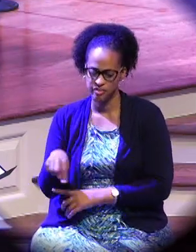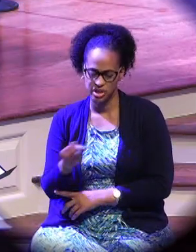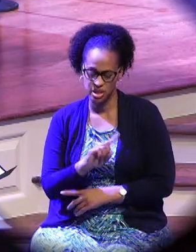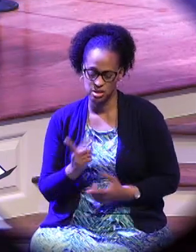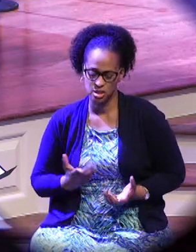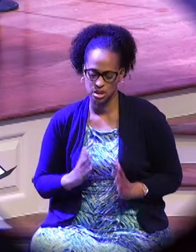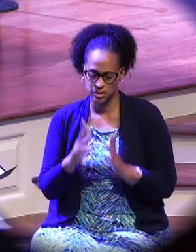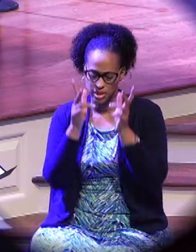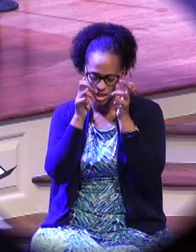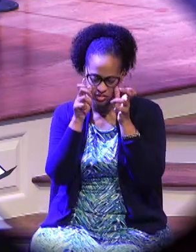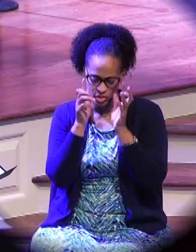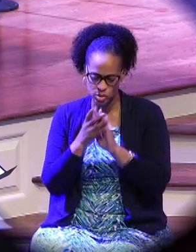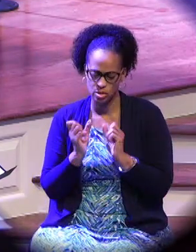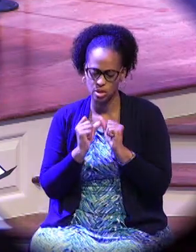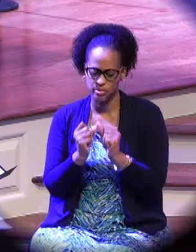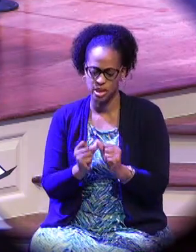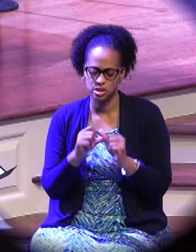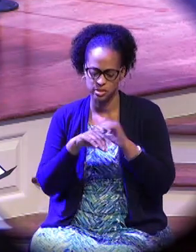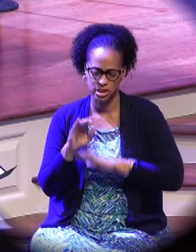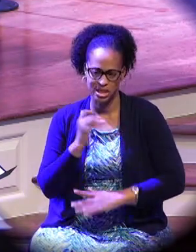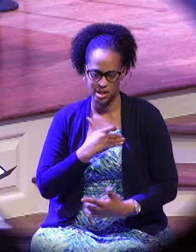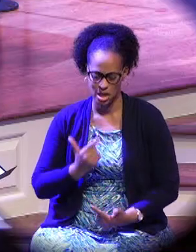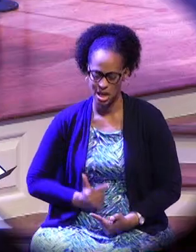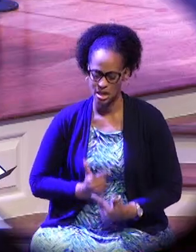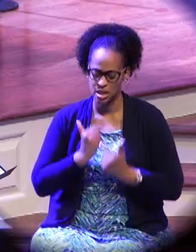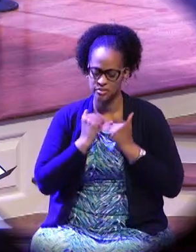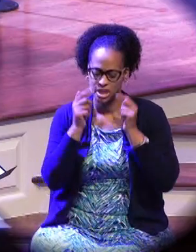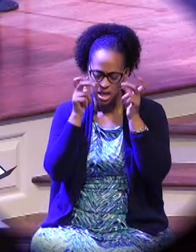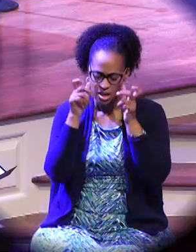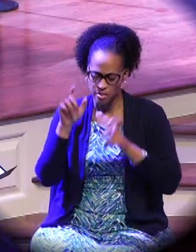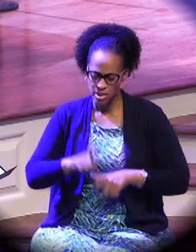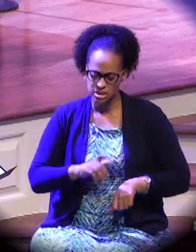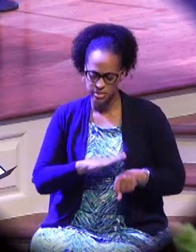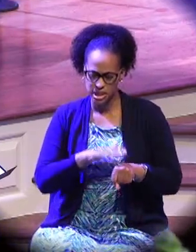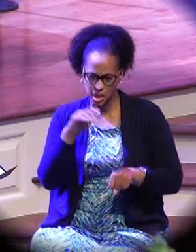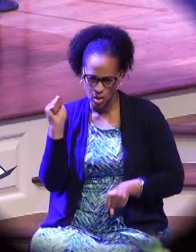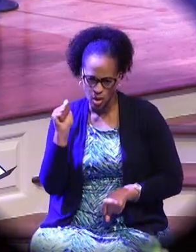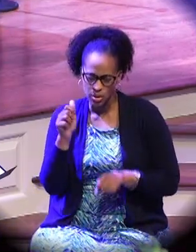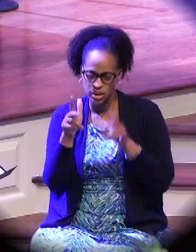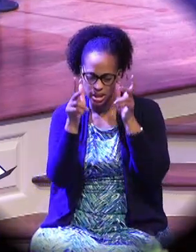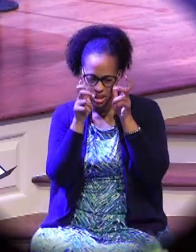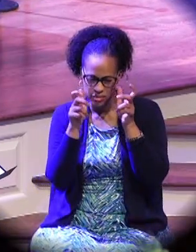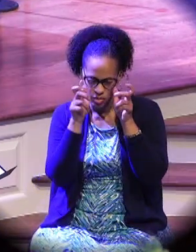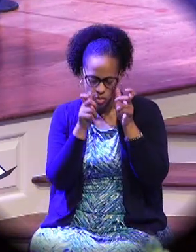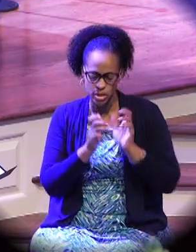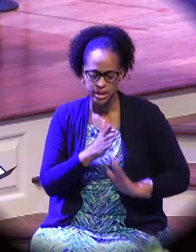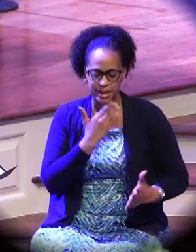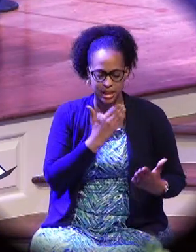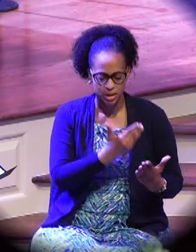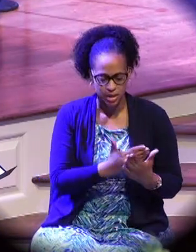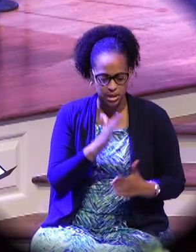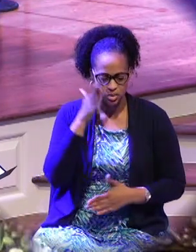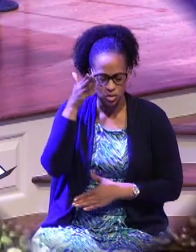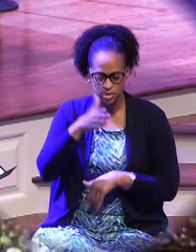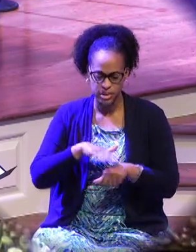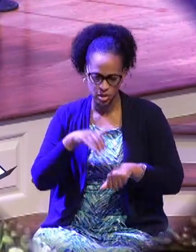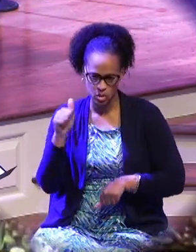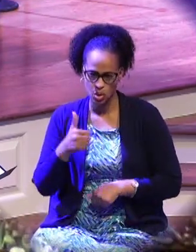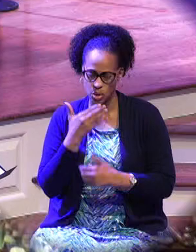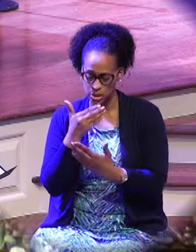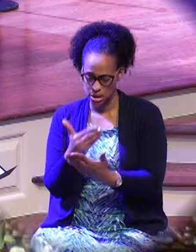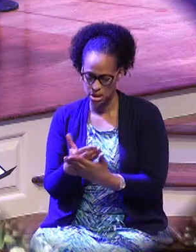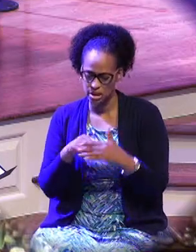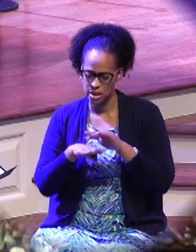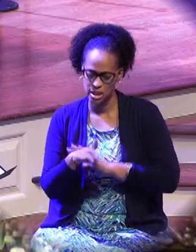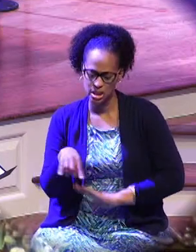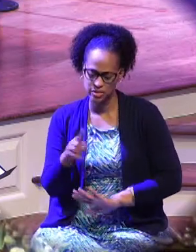evil to perpetuate in our lives, that evil must be called evil if good is going to be called good. And in